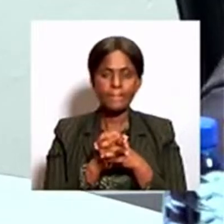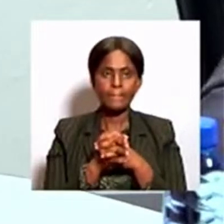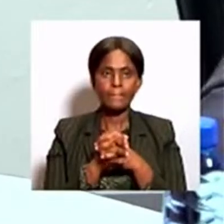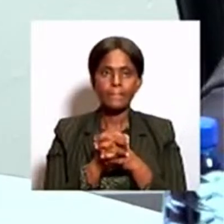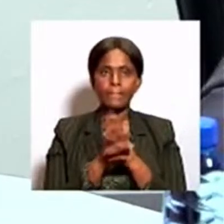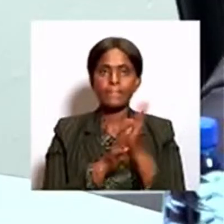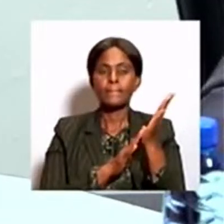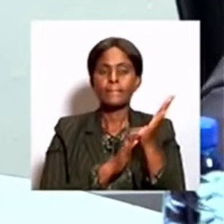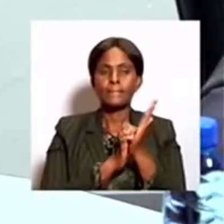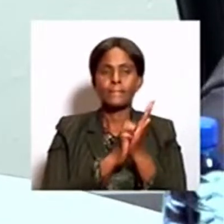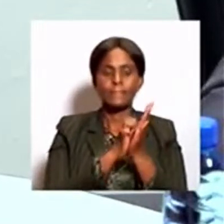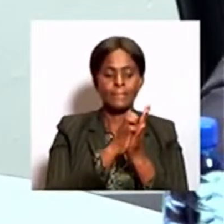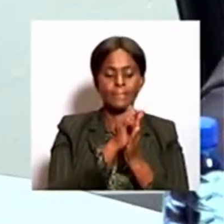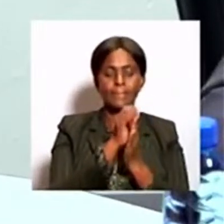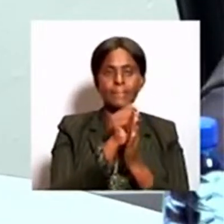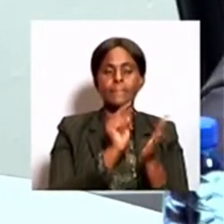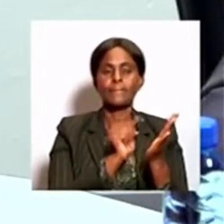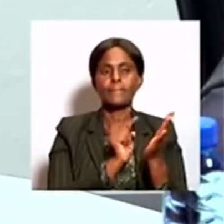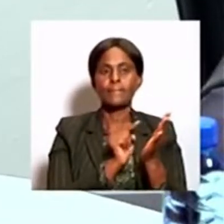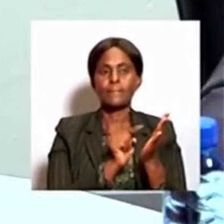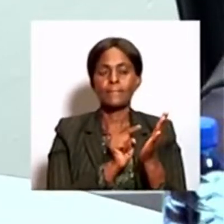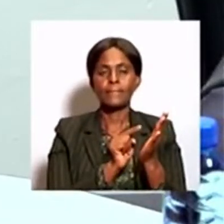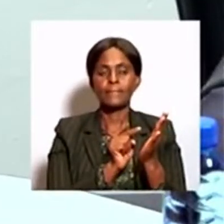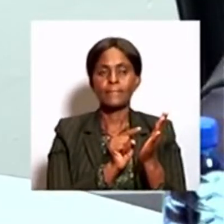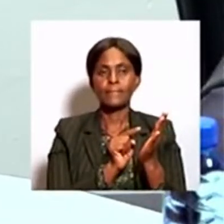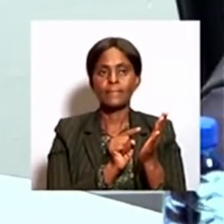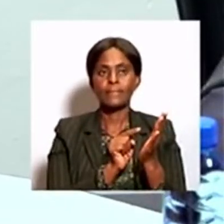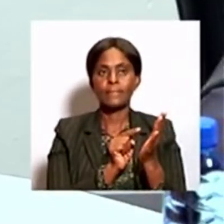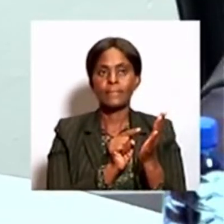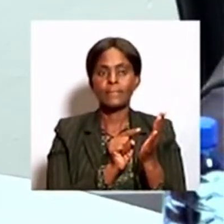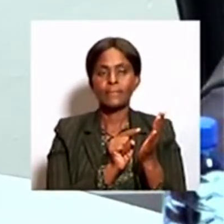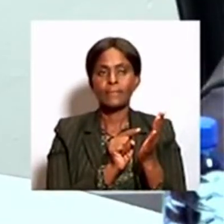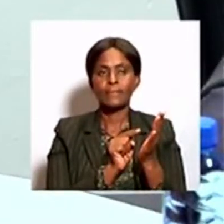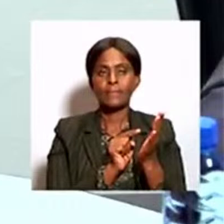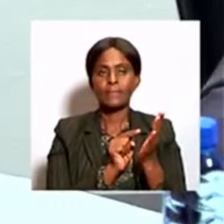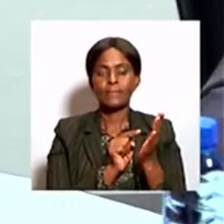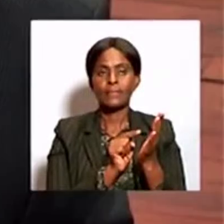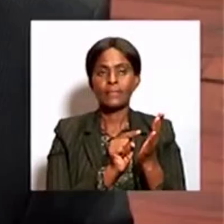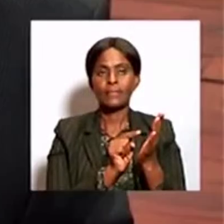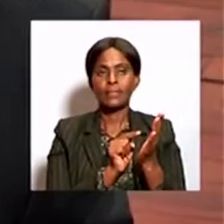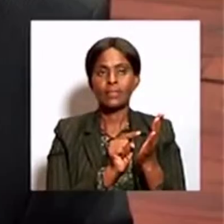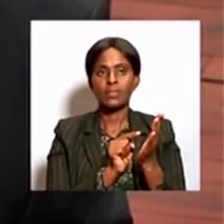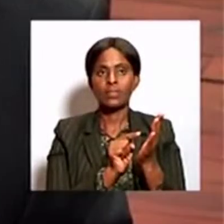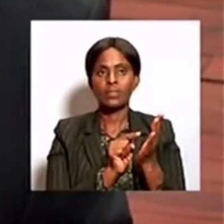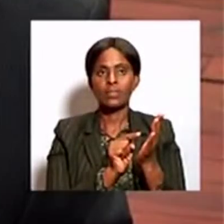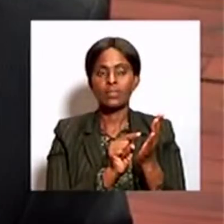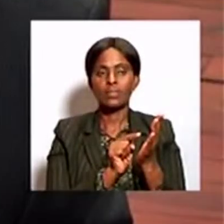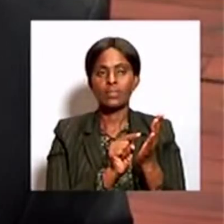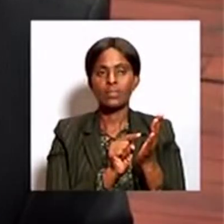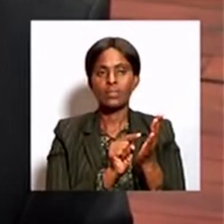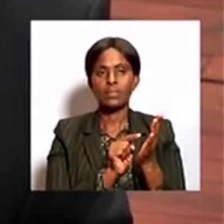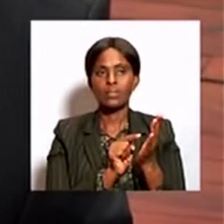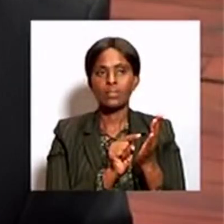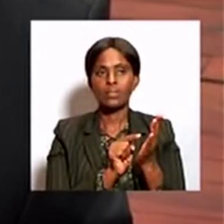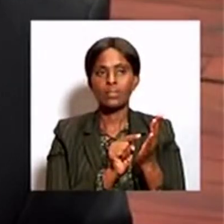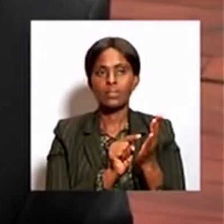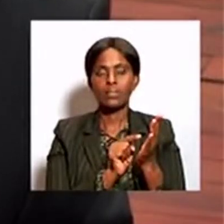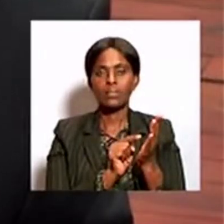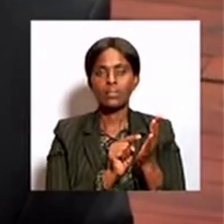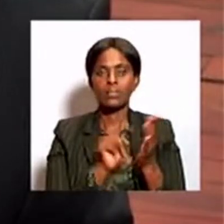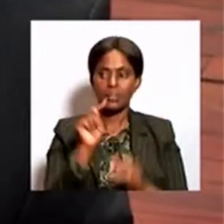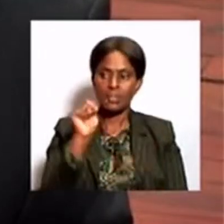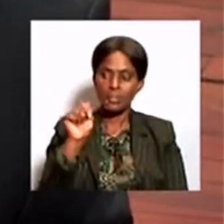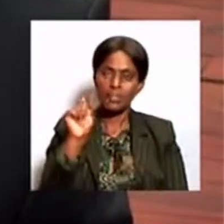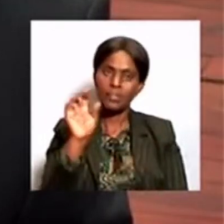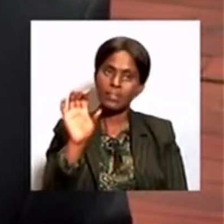Cancer. That is there. It's a cultural thing. Town clerk.